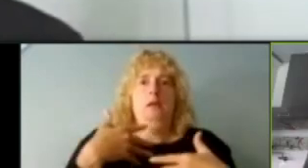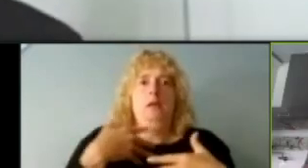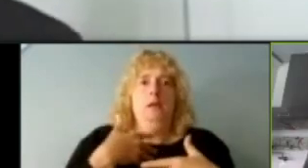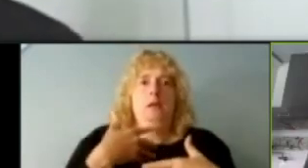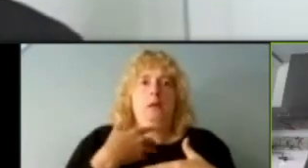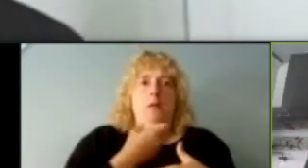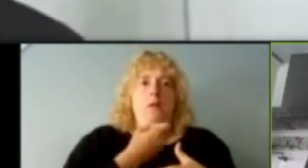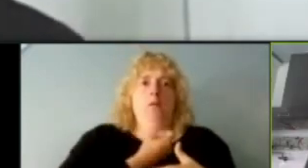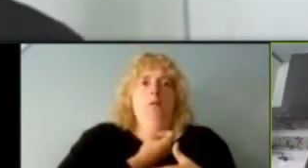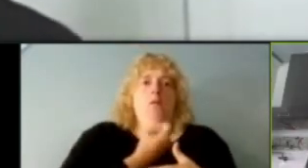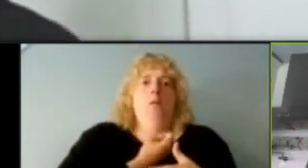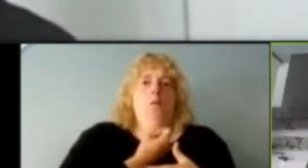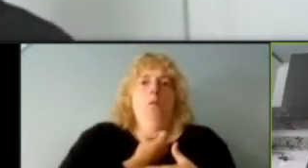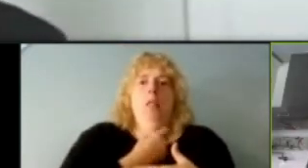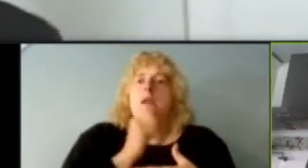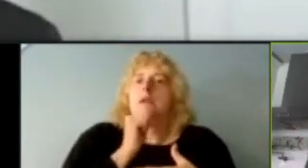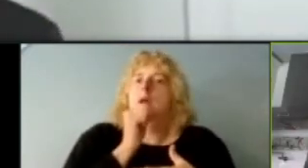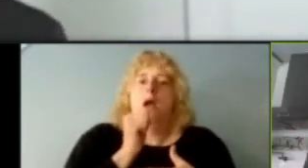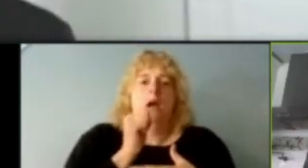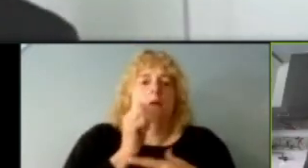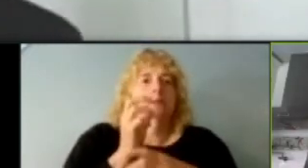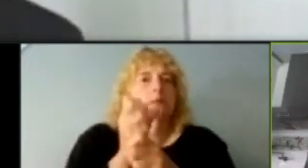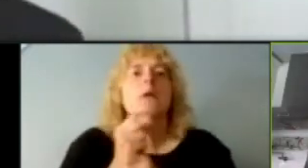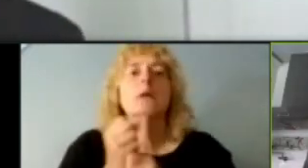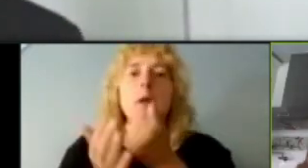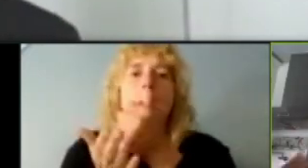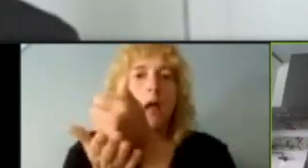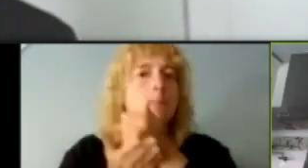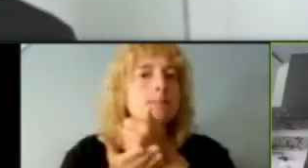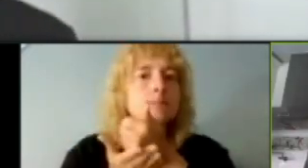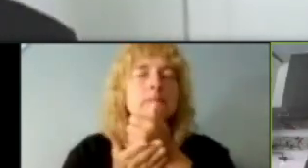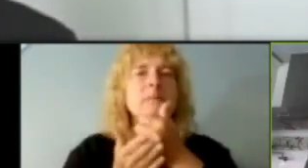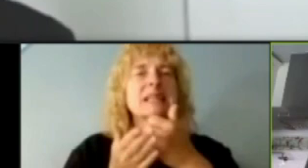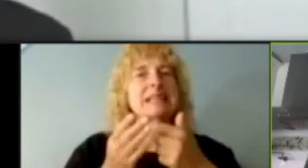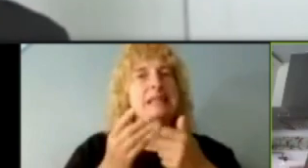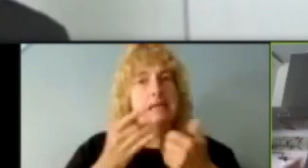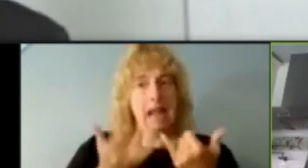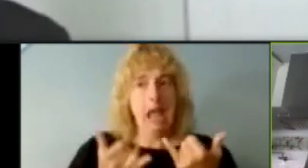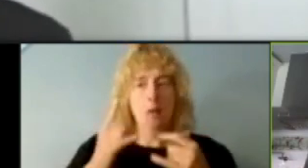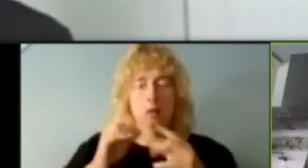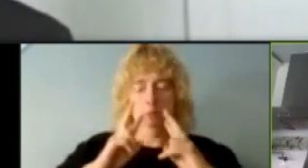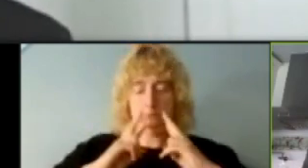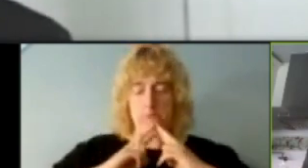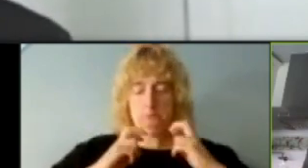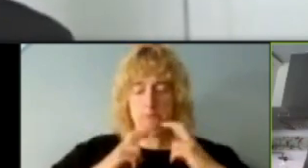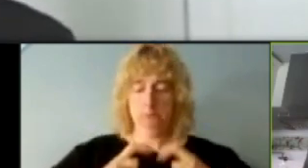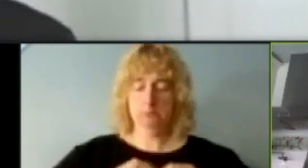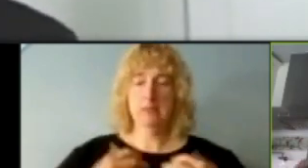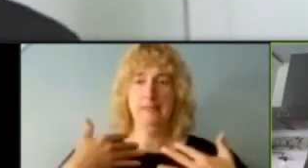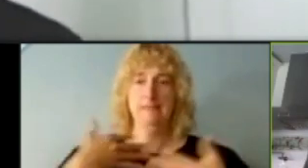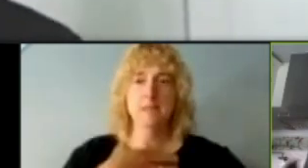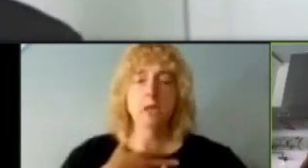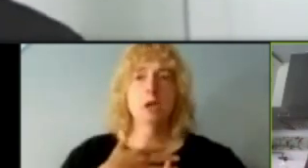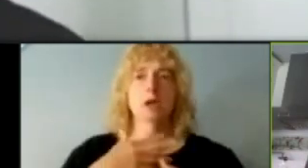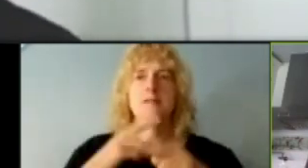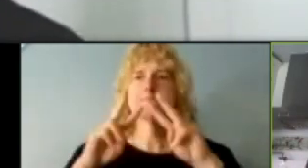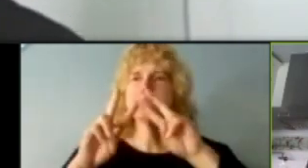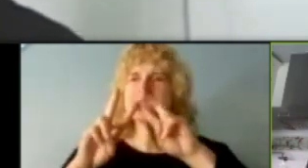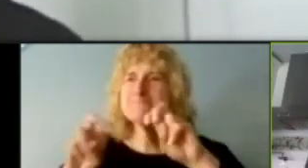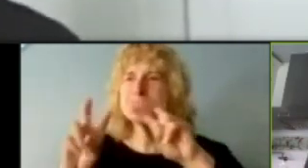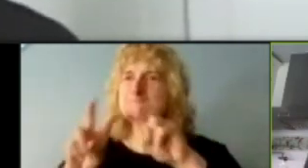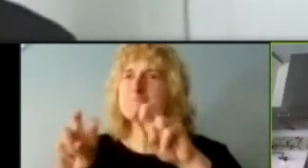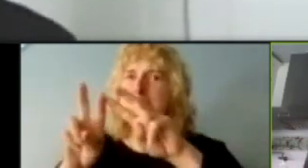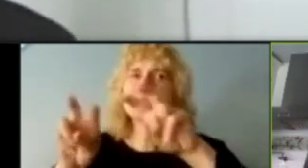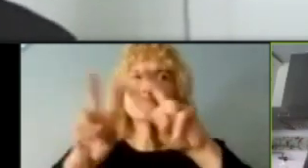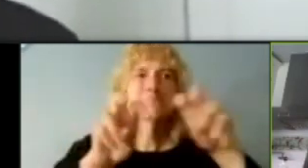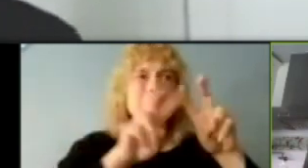an examination of those fears and an assessment of what's actually going on in the community, I think it's critical